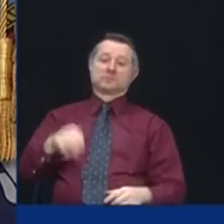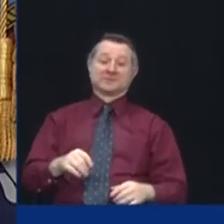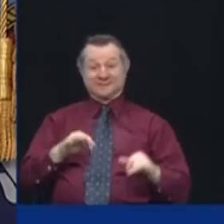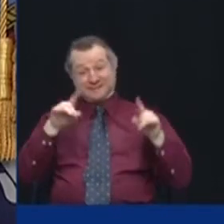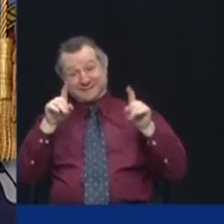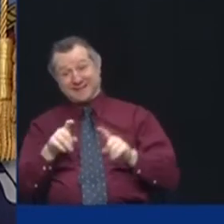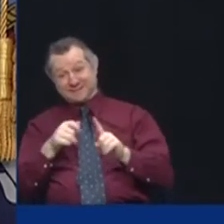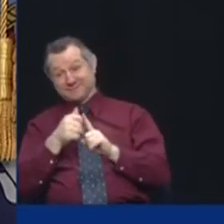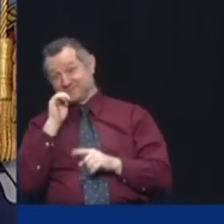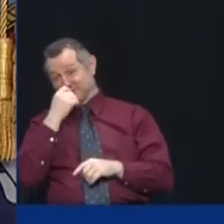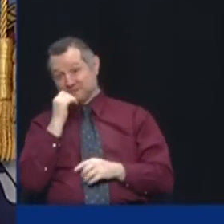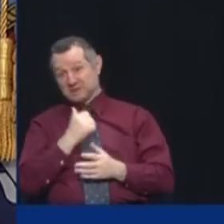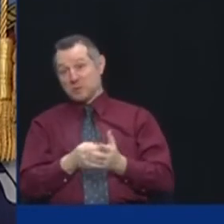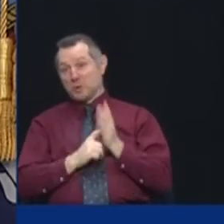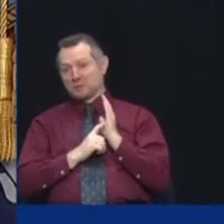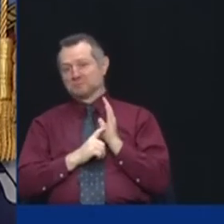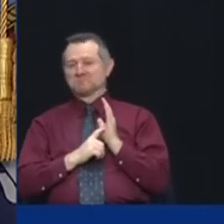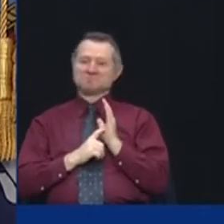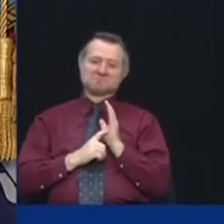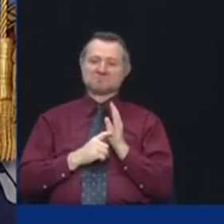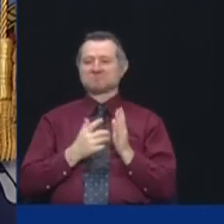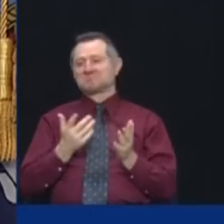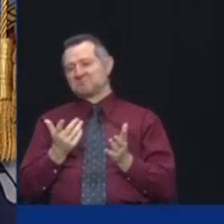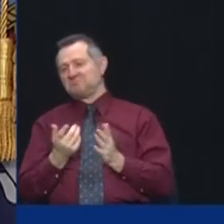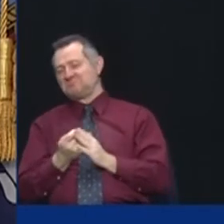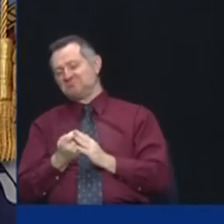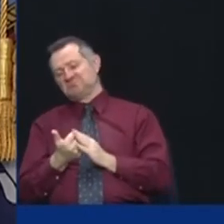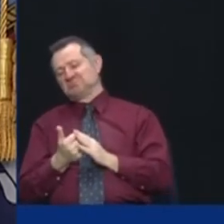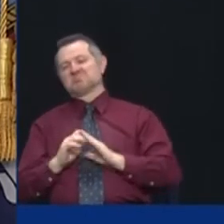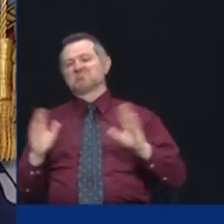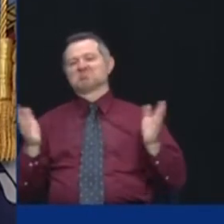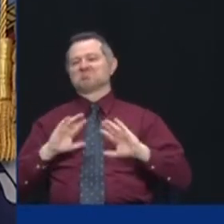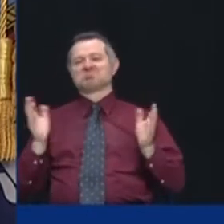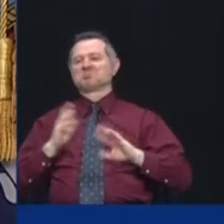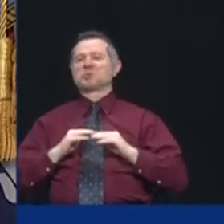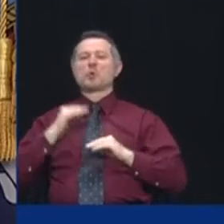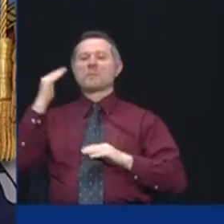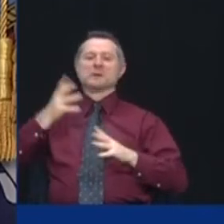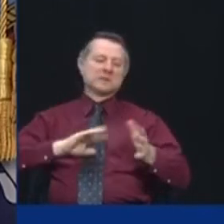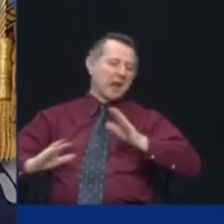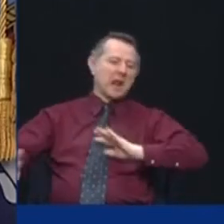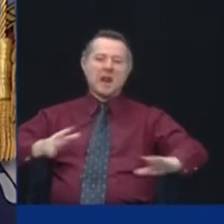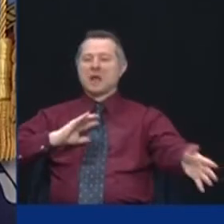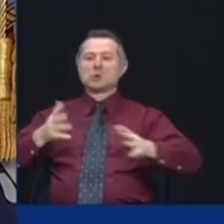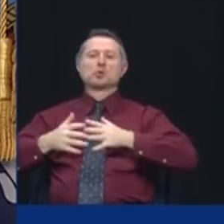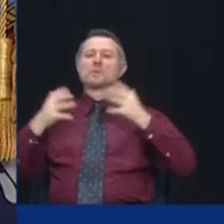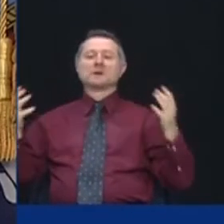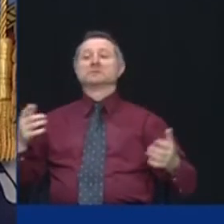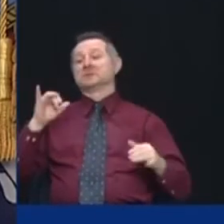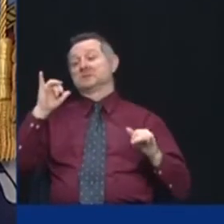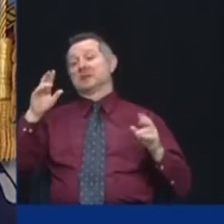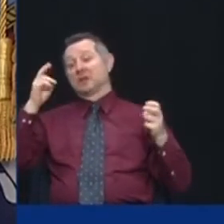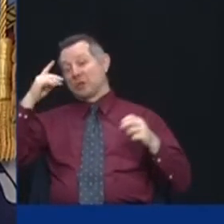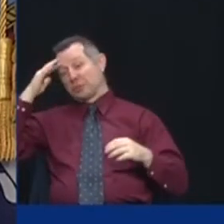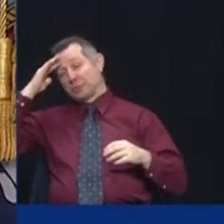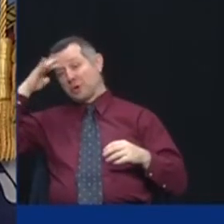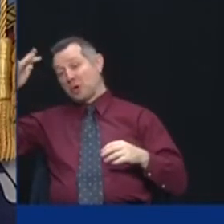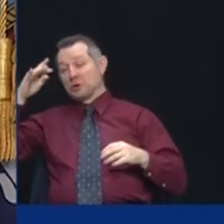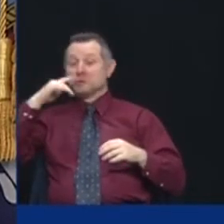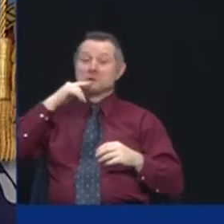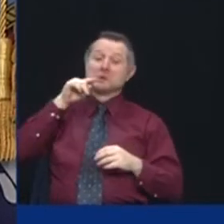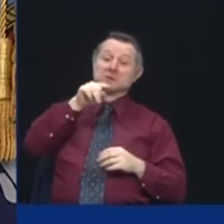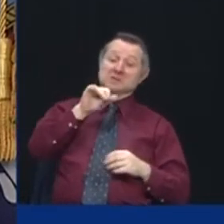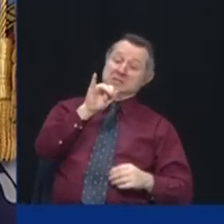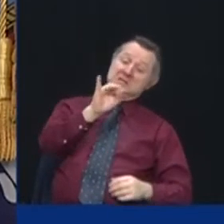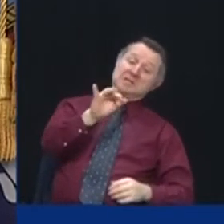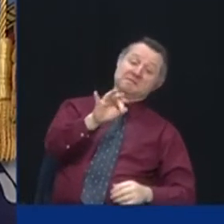burdensome. But if you had, theoretically, if you had 100% vaccinated, you could fill the entire stadium with